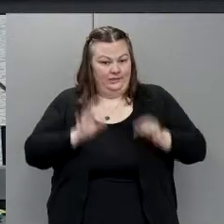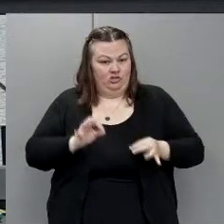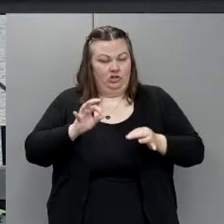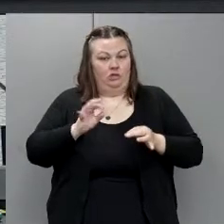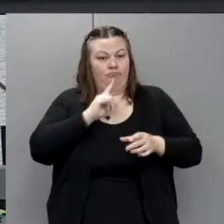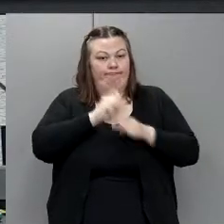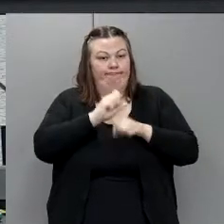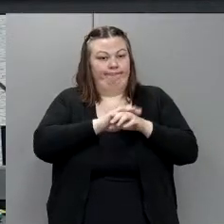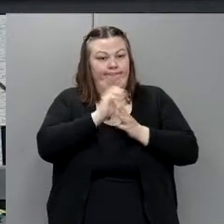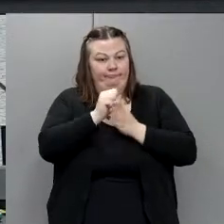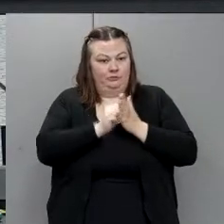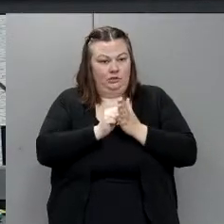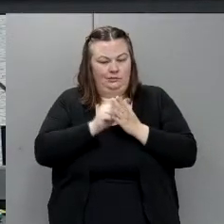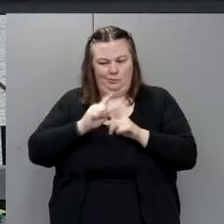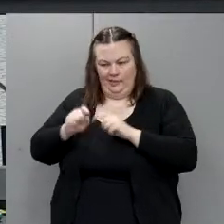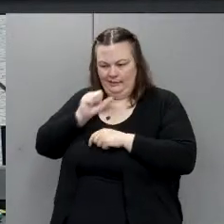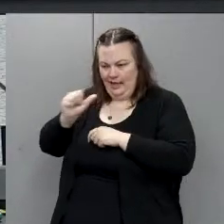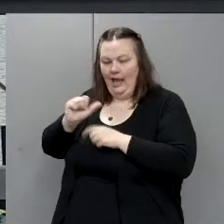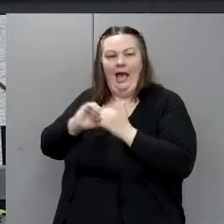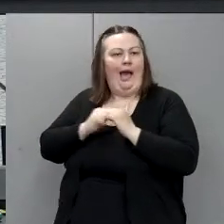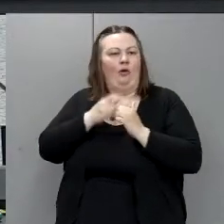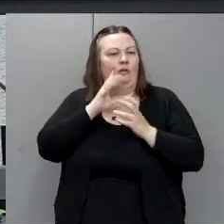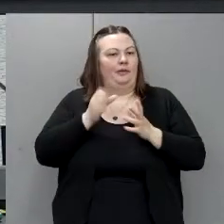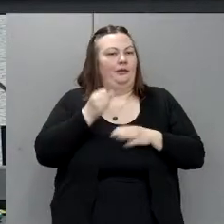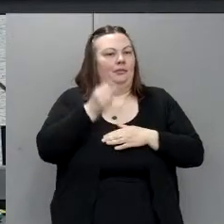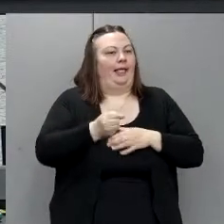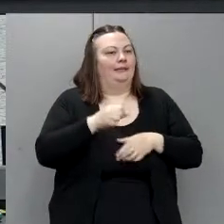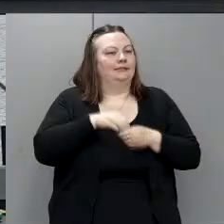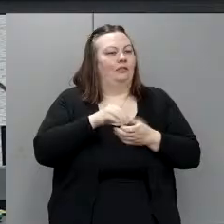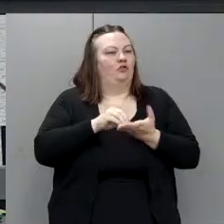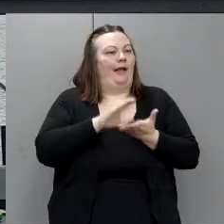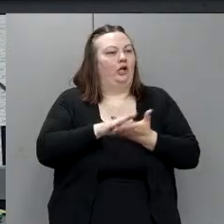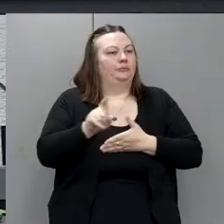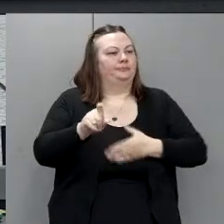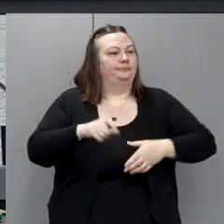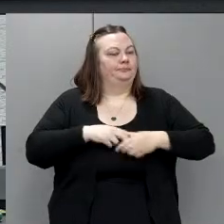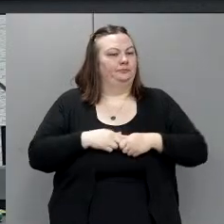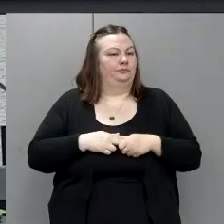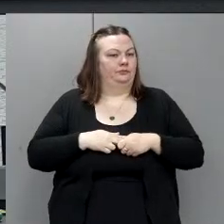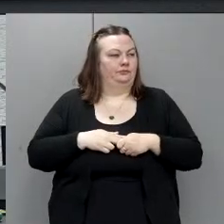the agenda and it's not on the agenda, how will it be placed on the records?